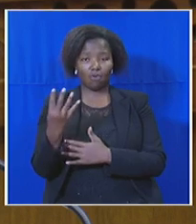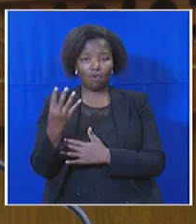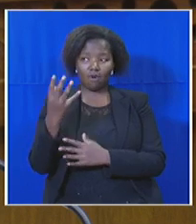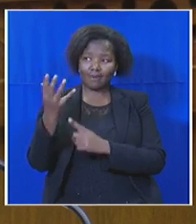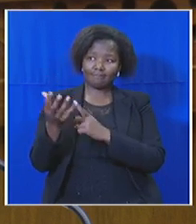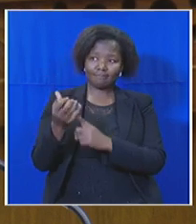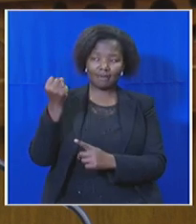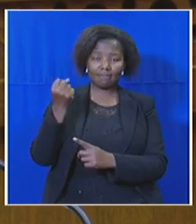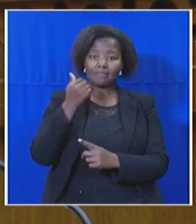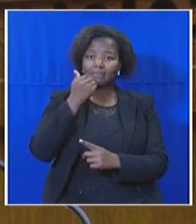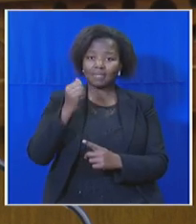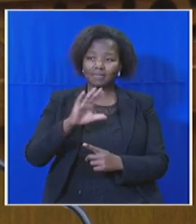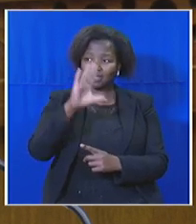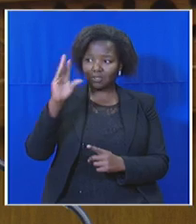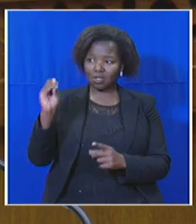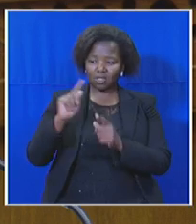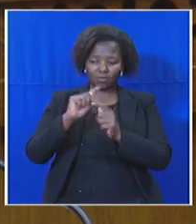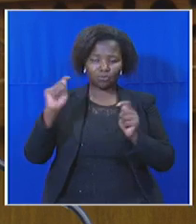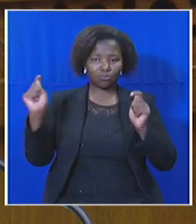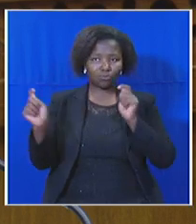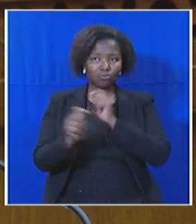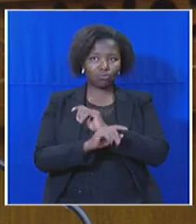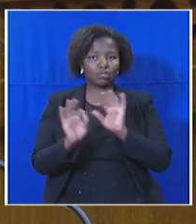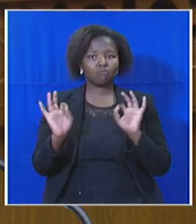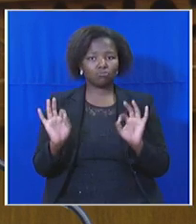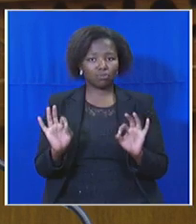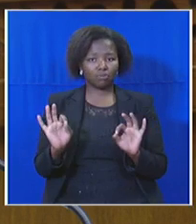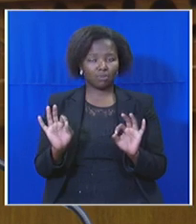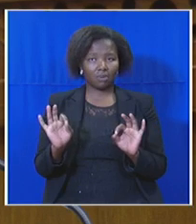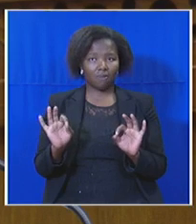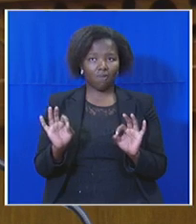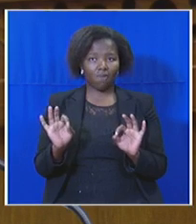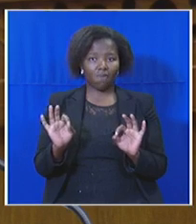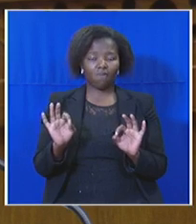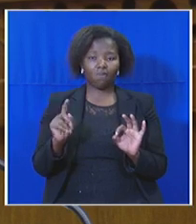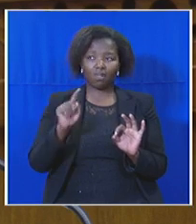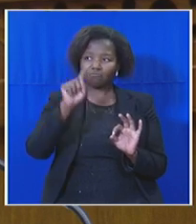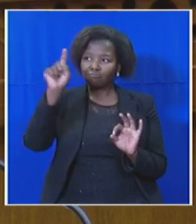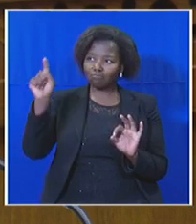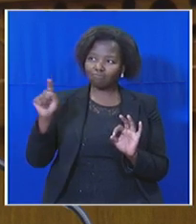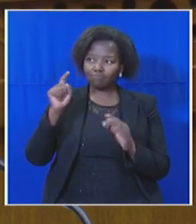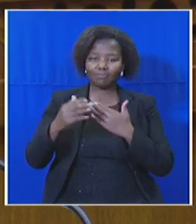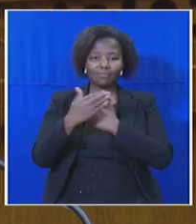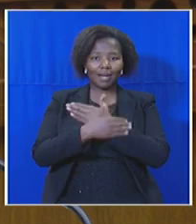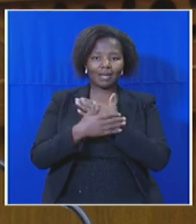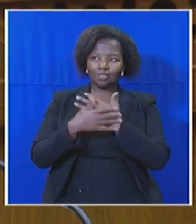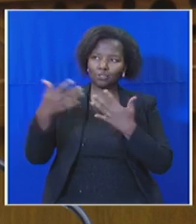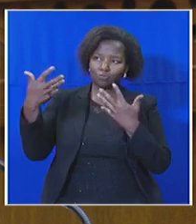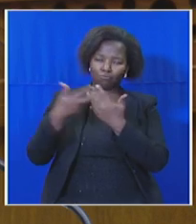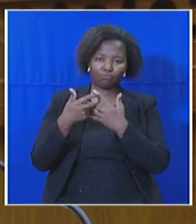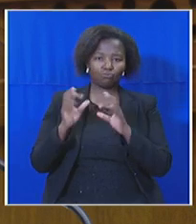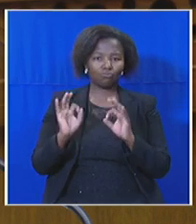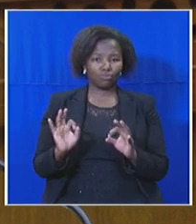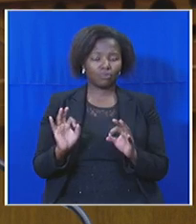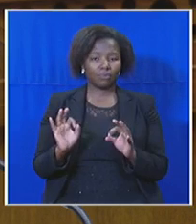into a democratic state that has taken its rightful place among the family of nations. The process towards